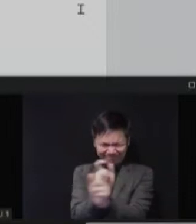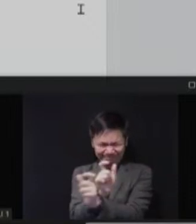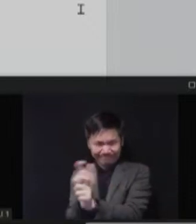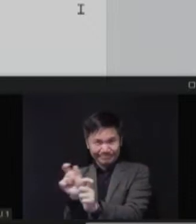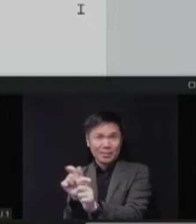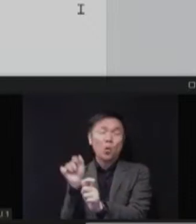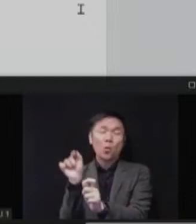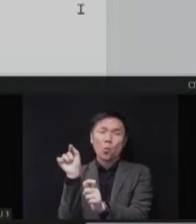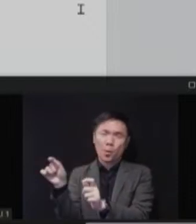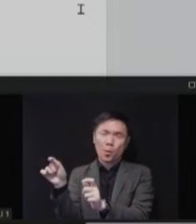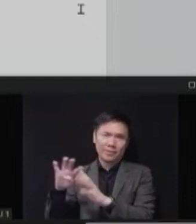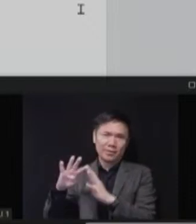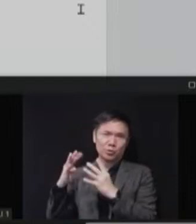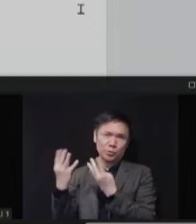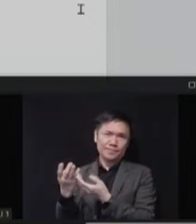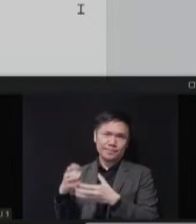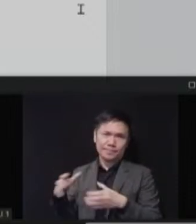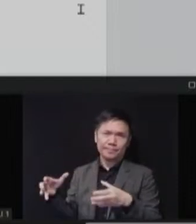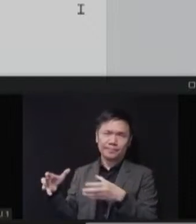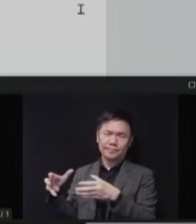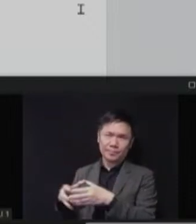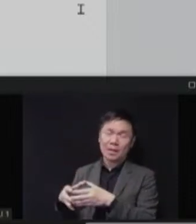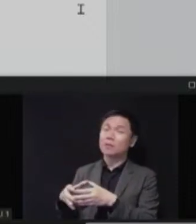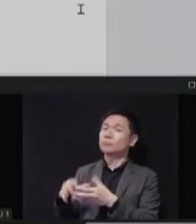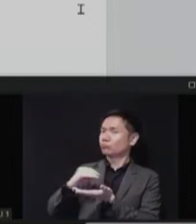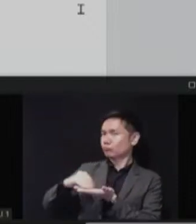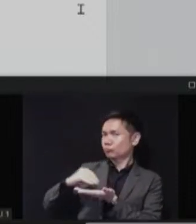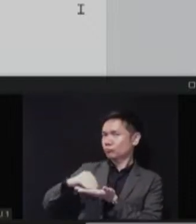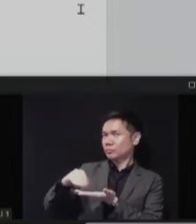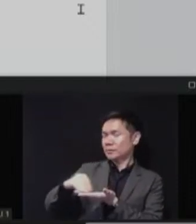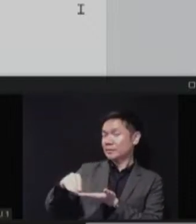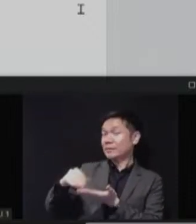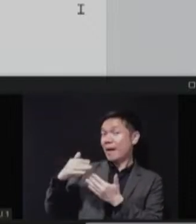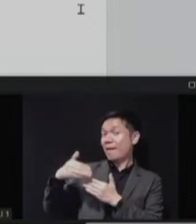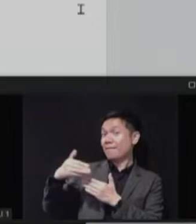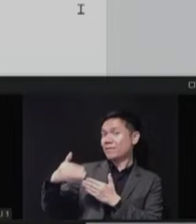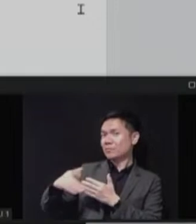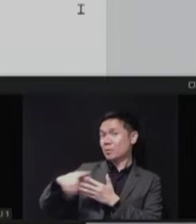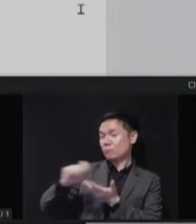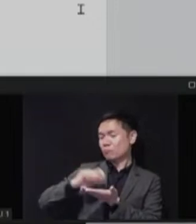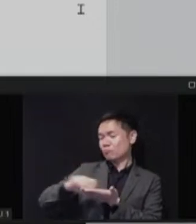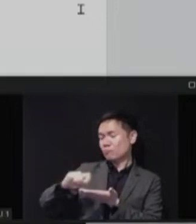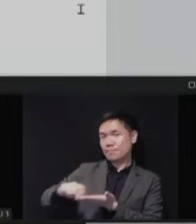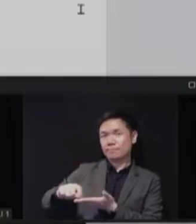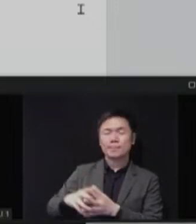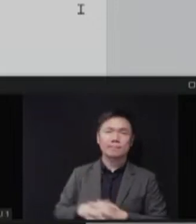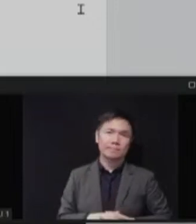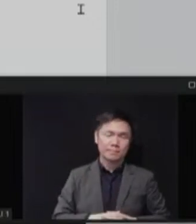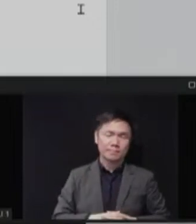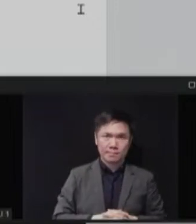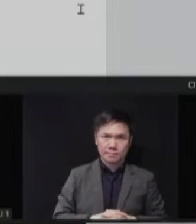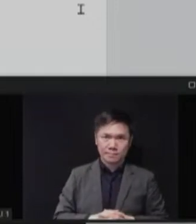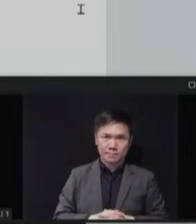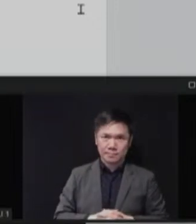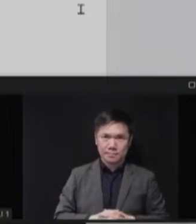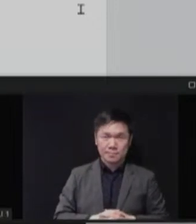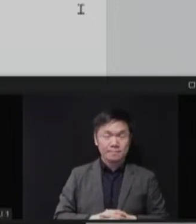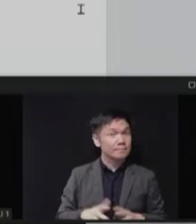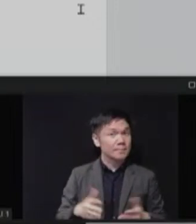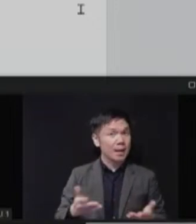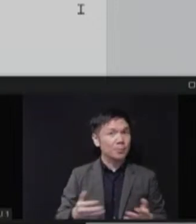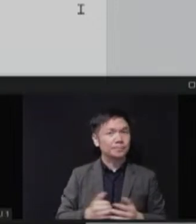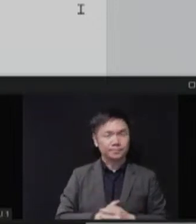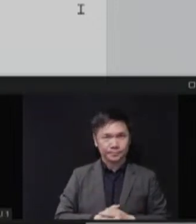be undertaken by the Secretariat following the adoption of the report. In view of this, distinguished